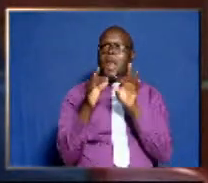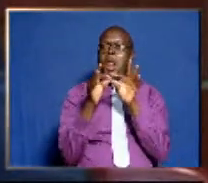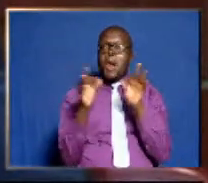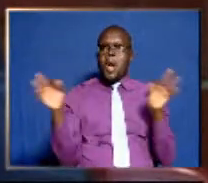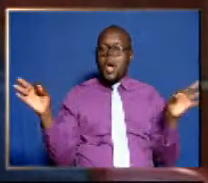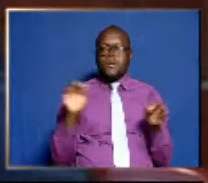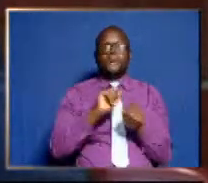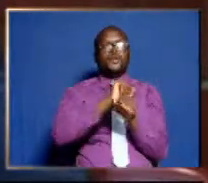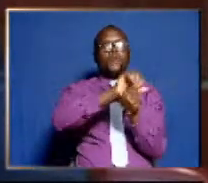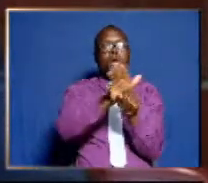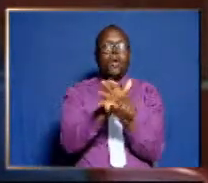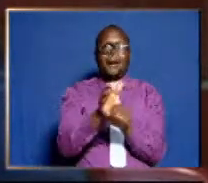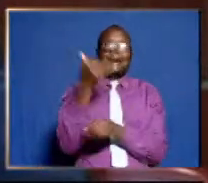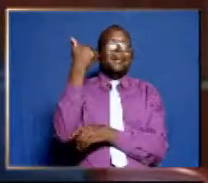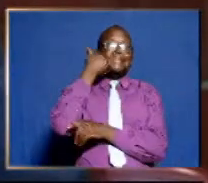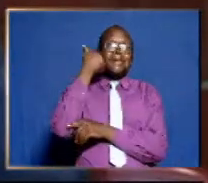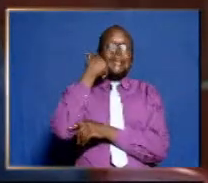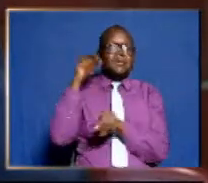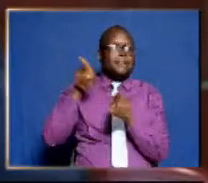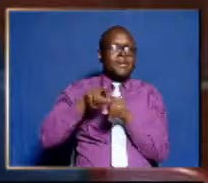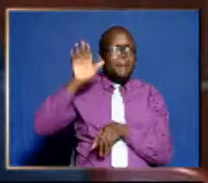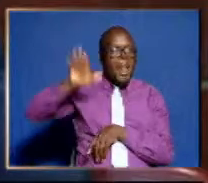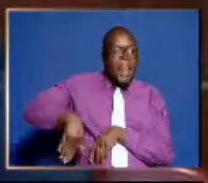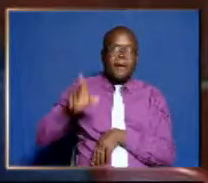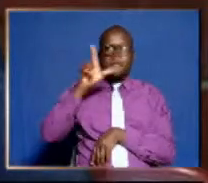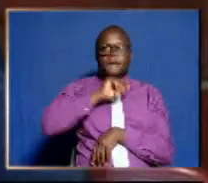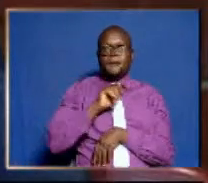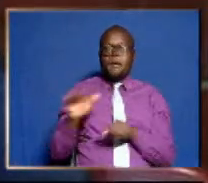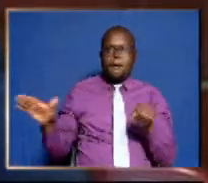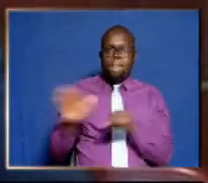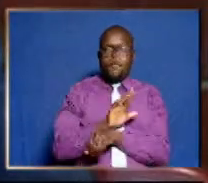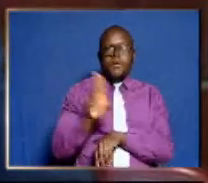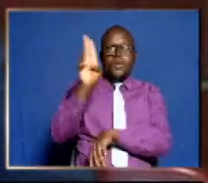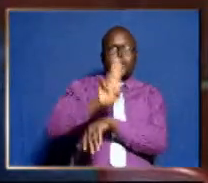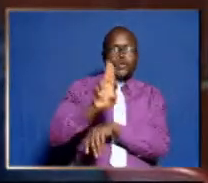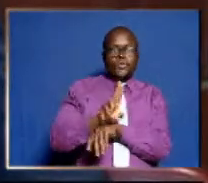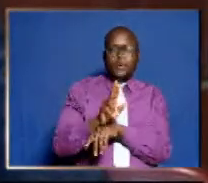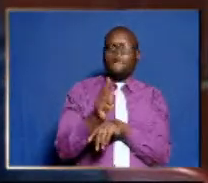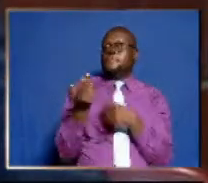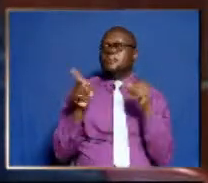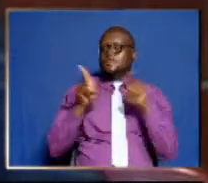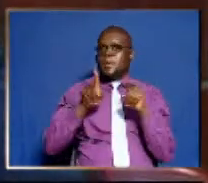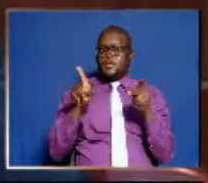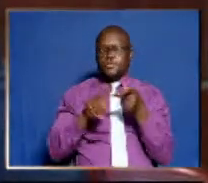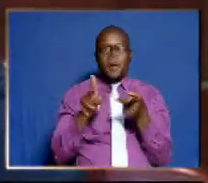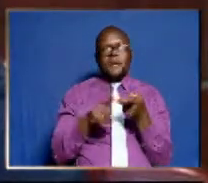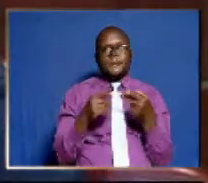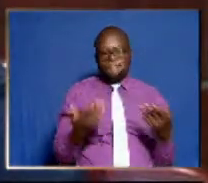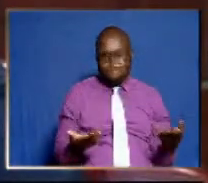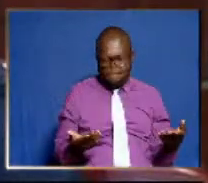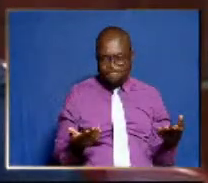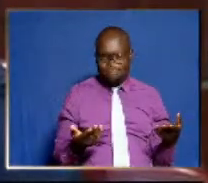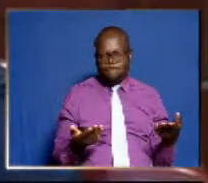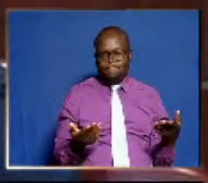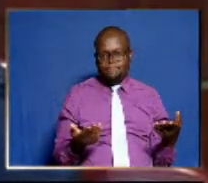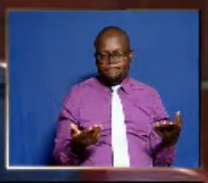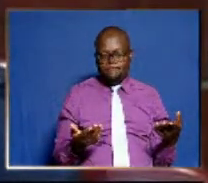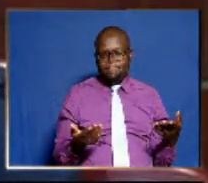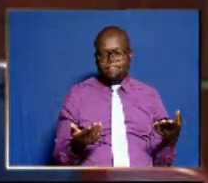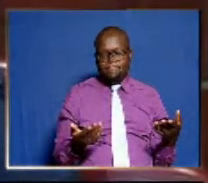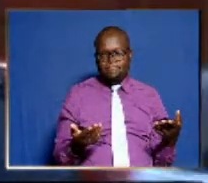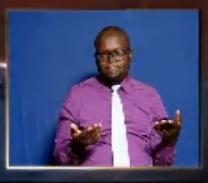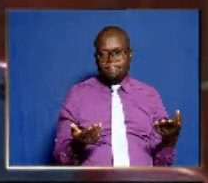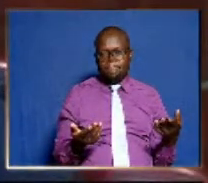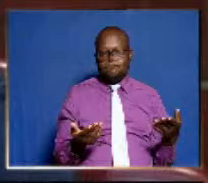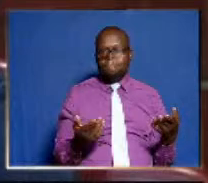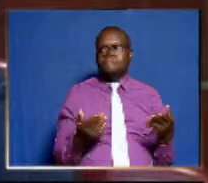Mr. Speaker, will also delay the full recovery of tourism and also hospitality industry. Honorable